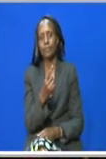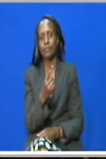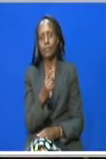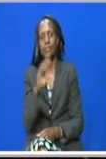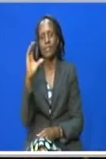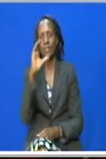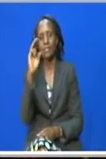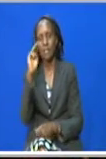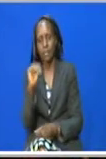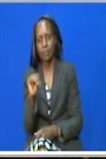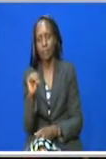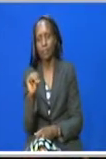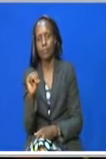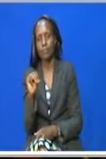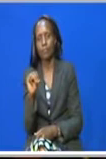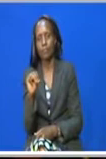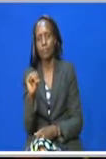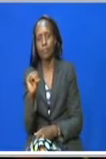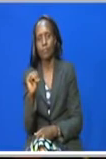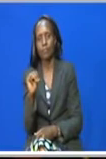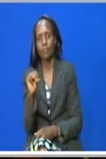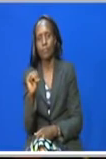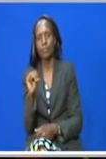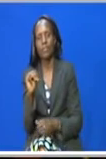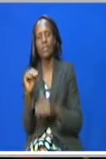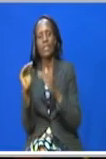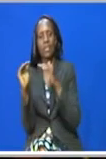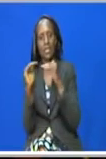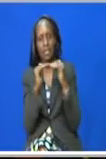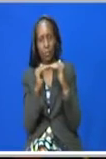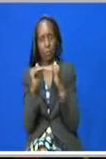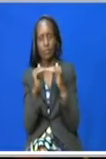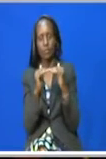cubic centimeters is equivalent to